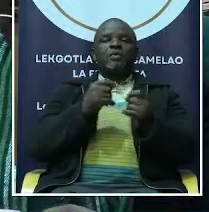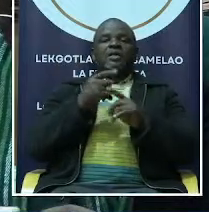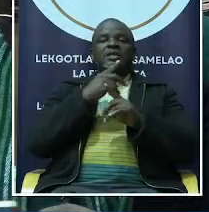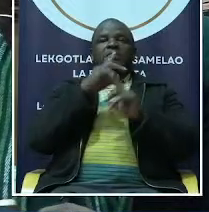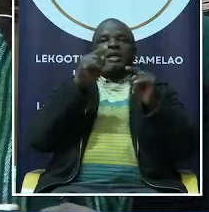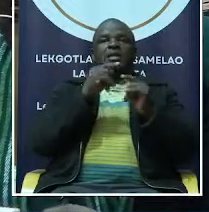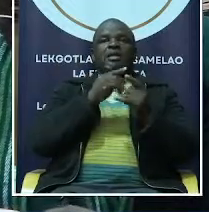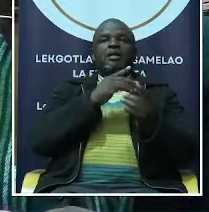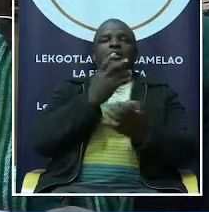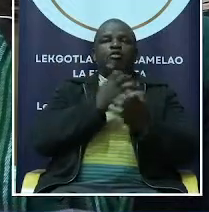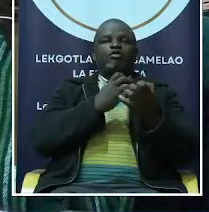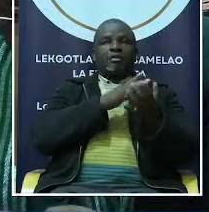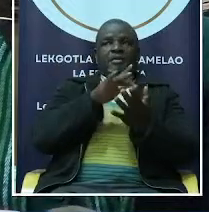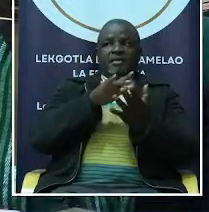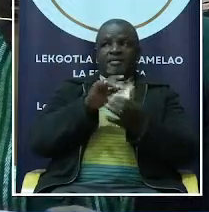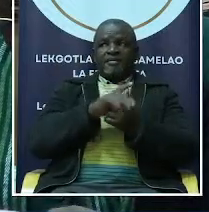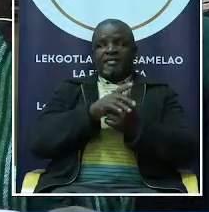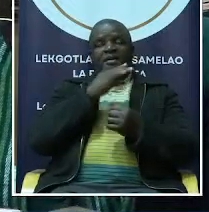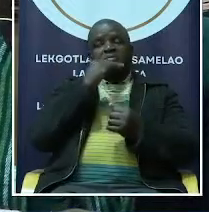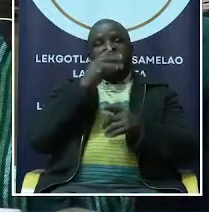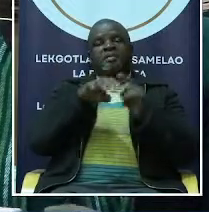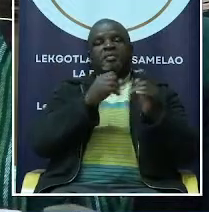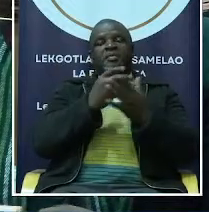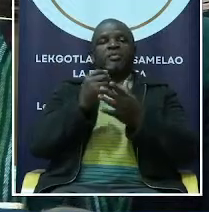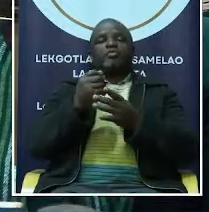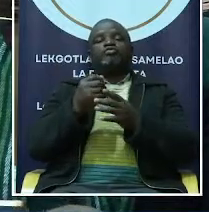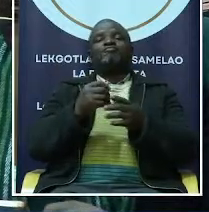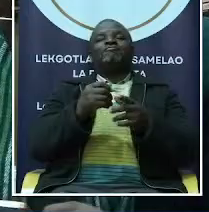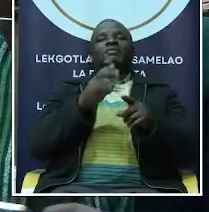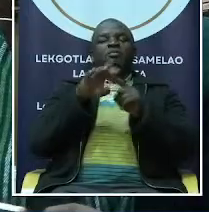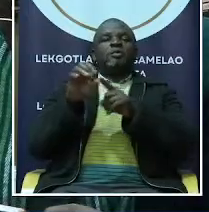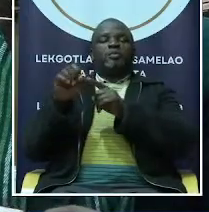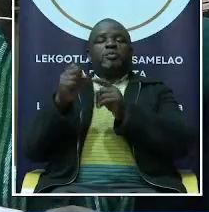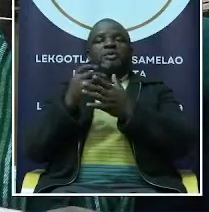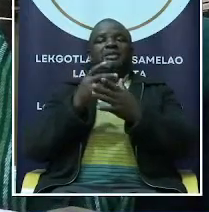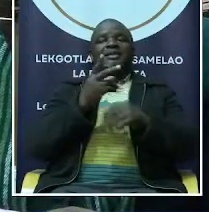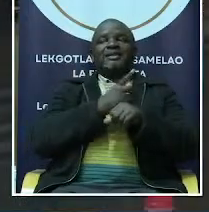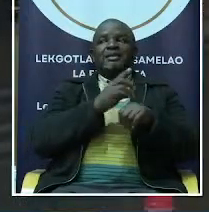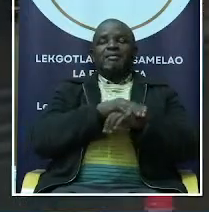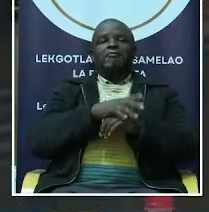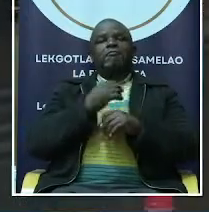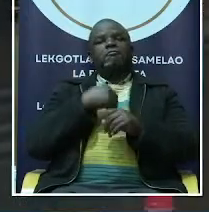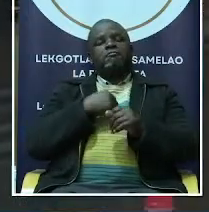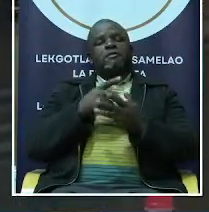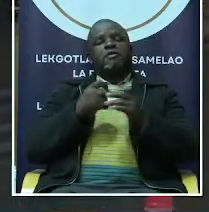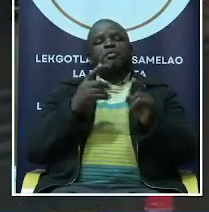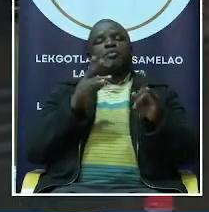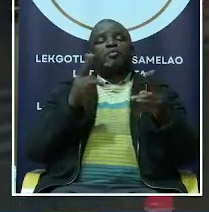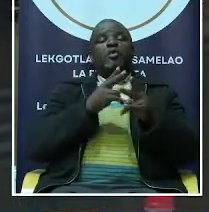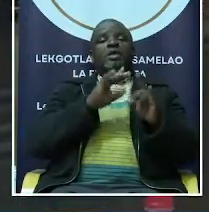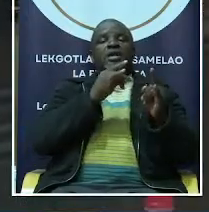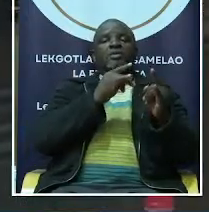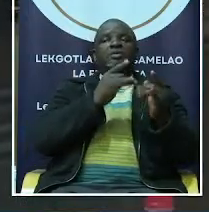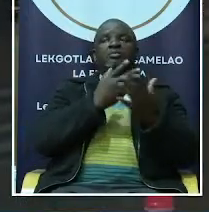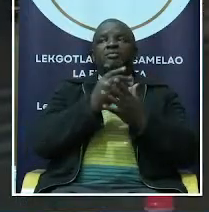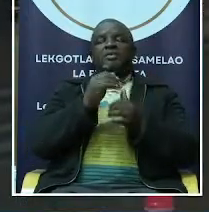zones, which are located in various regions. I come from a very small town called